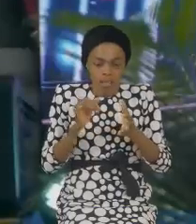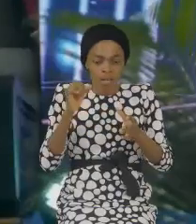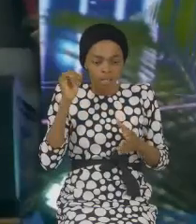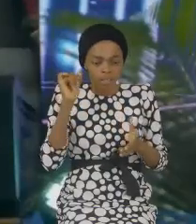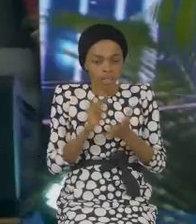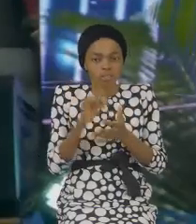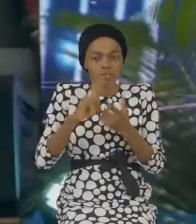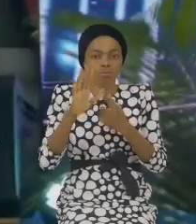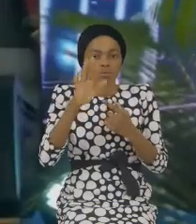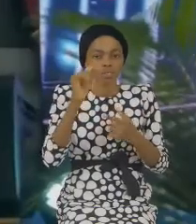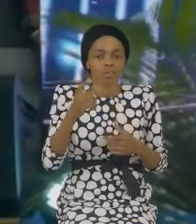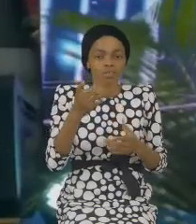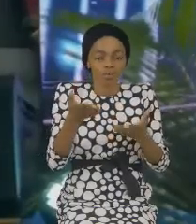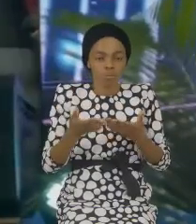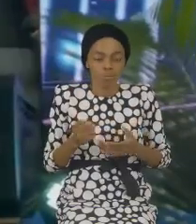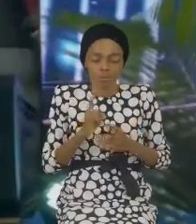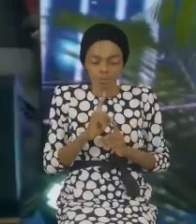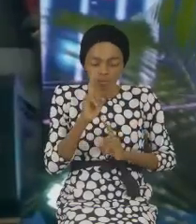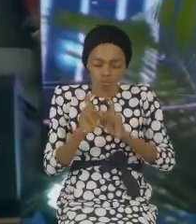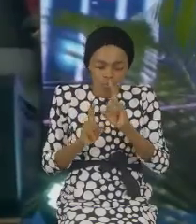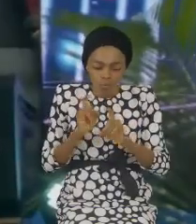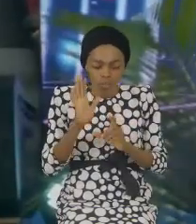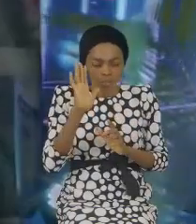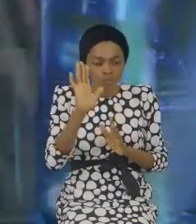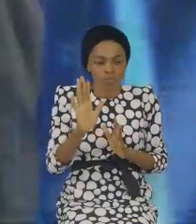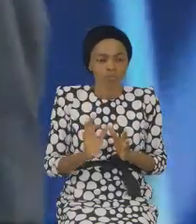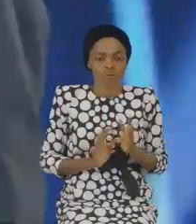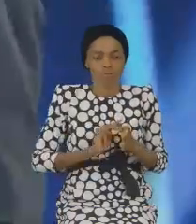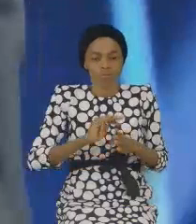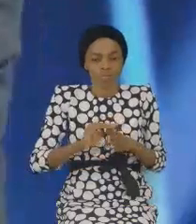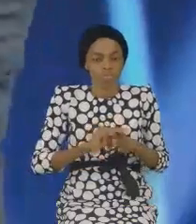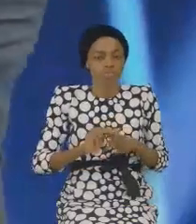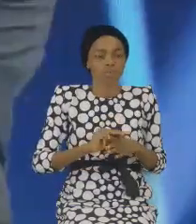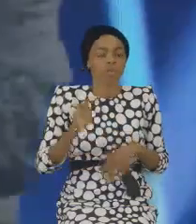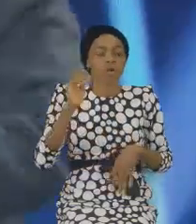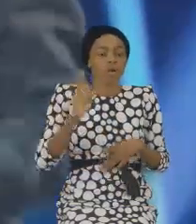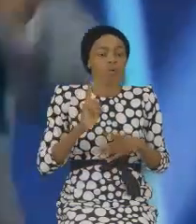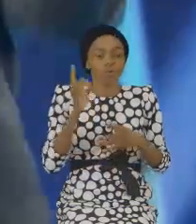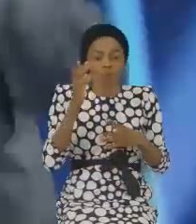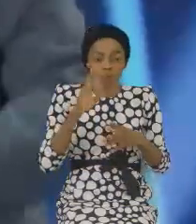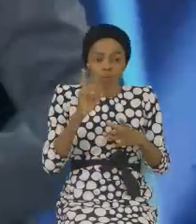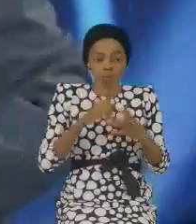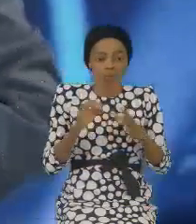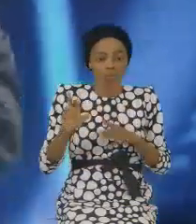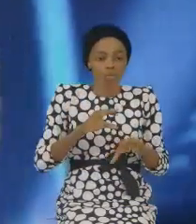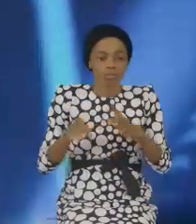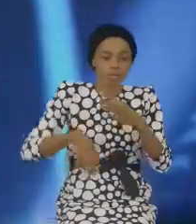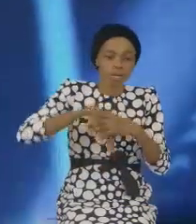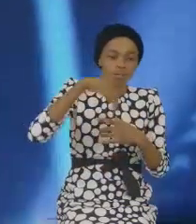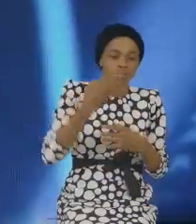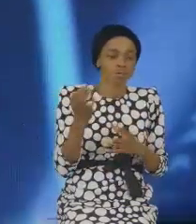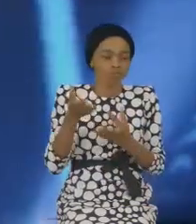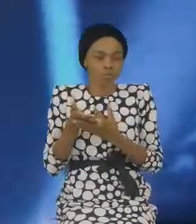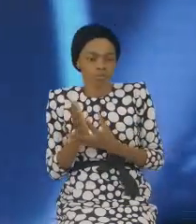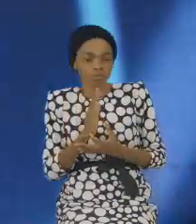to evaluate your ministry as to what you're doing, out of and through. And then we